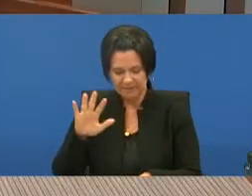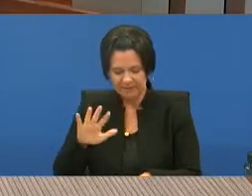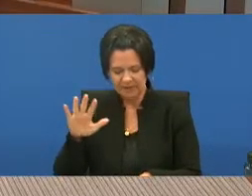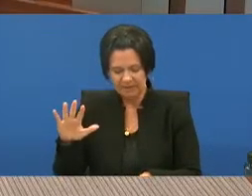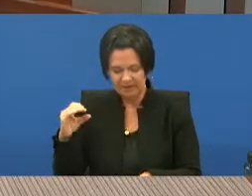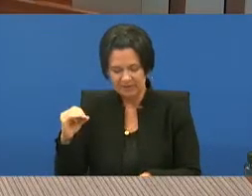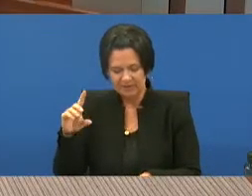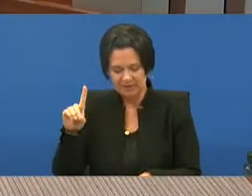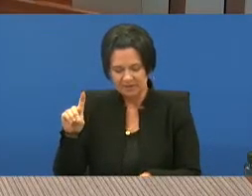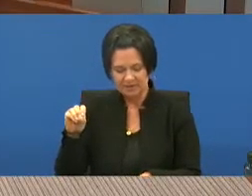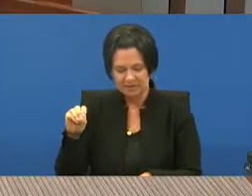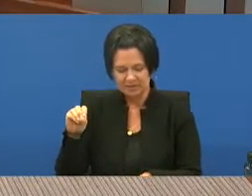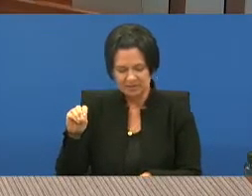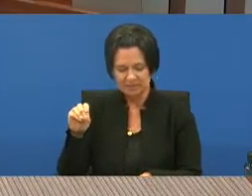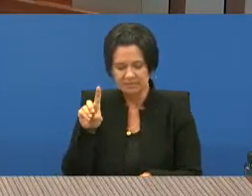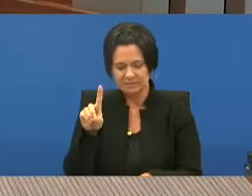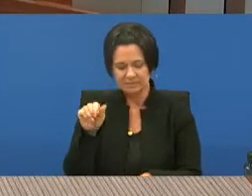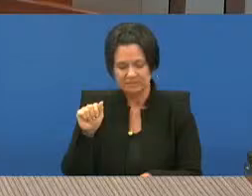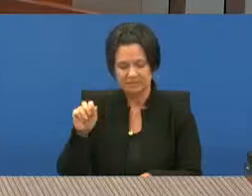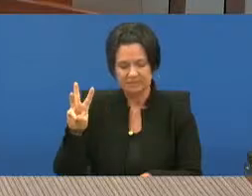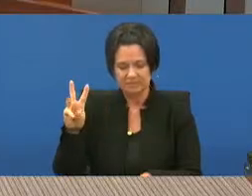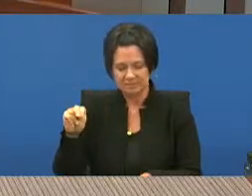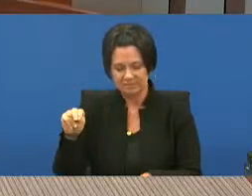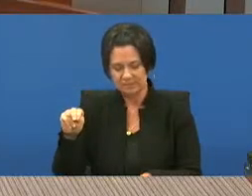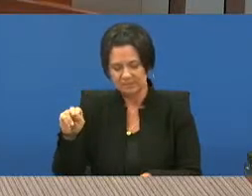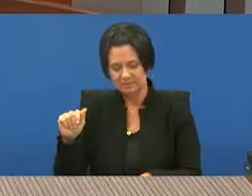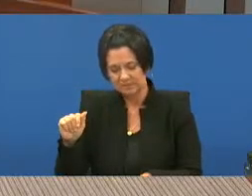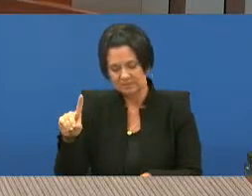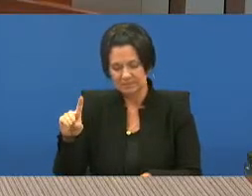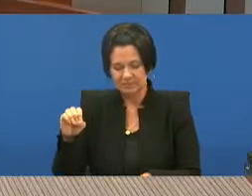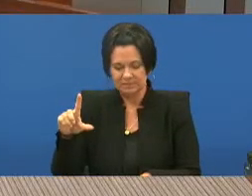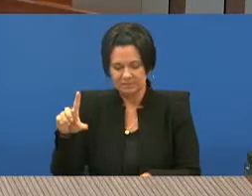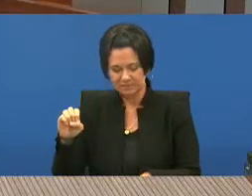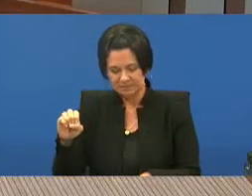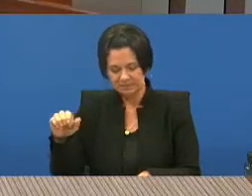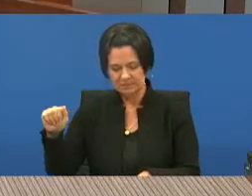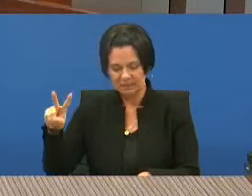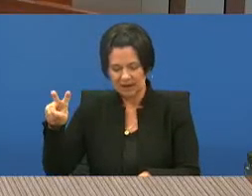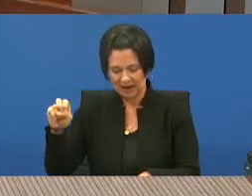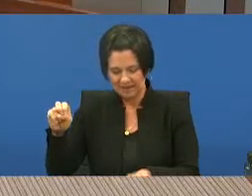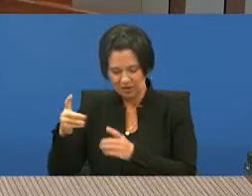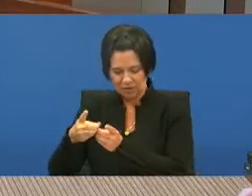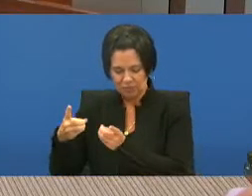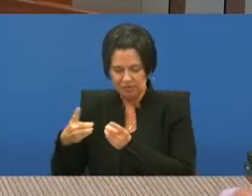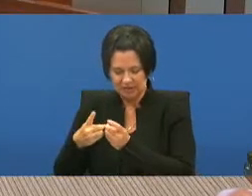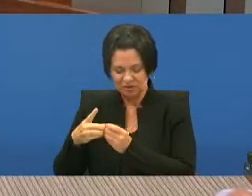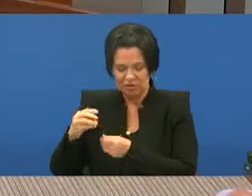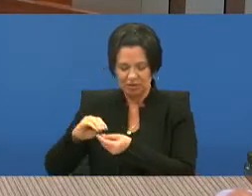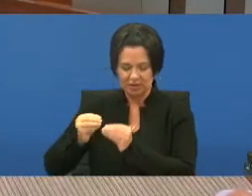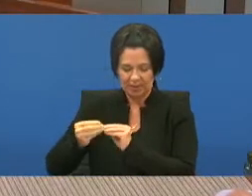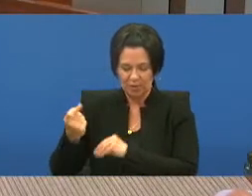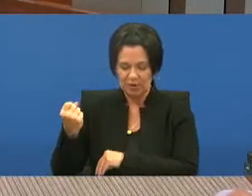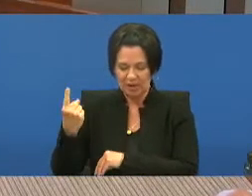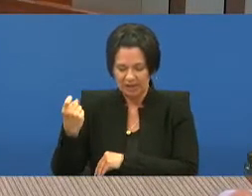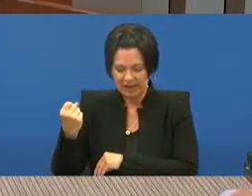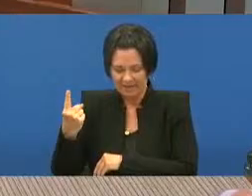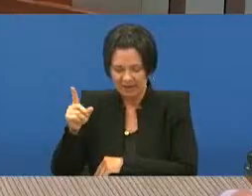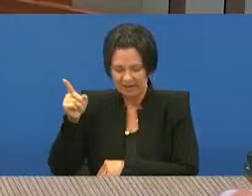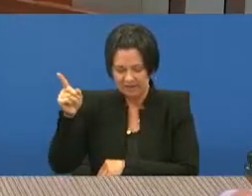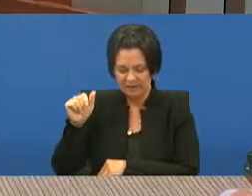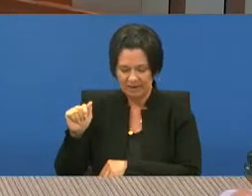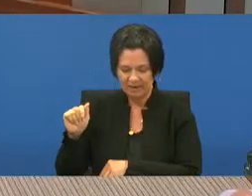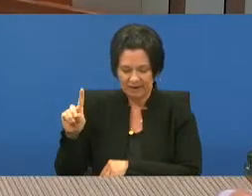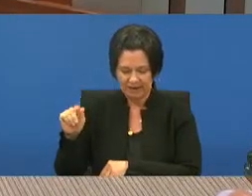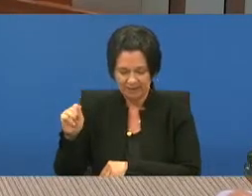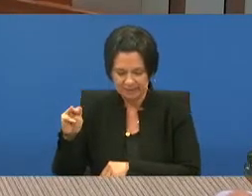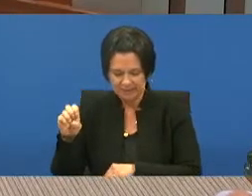Avenue to rezone property from heavy commercial C2 to commercial alcoholic beverage restaurant CAB1 located on south side